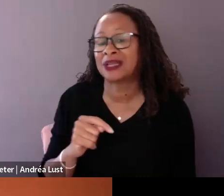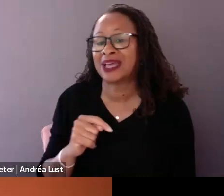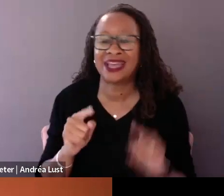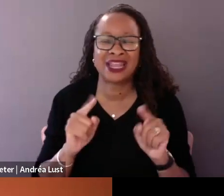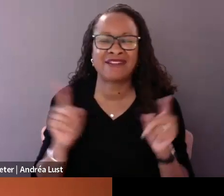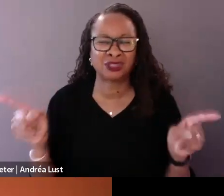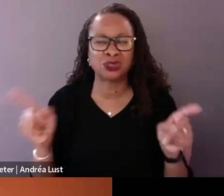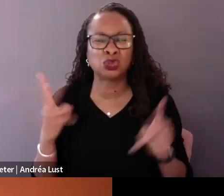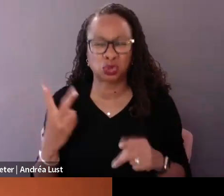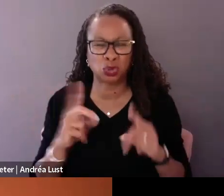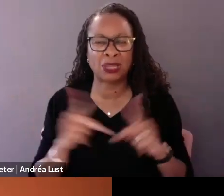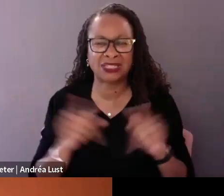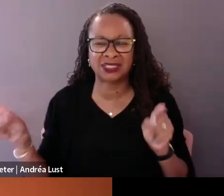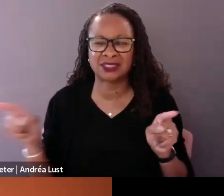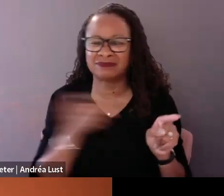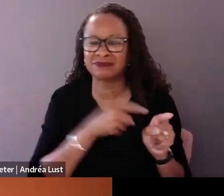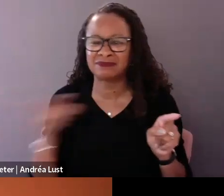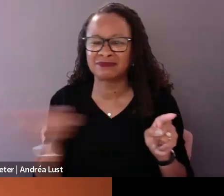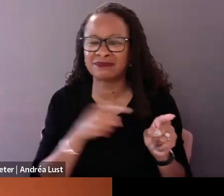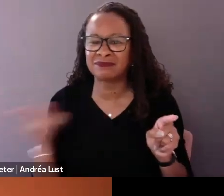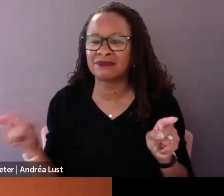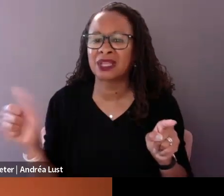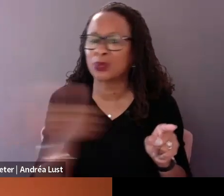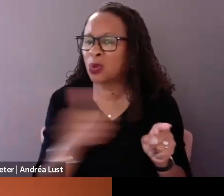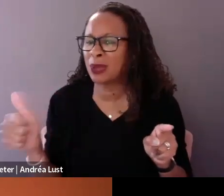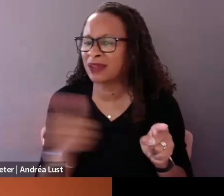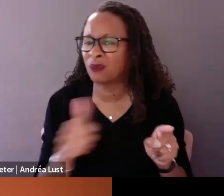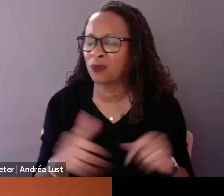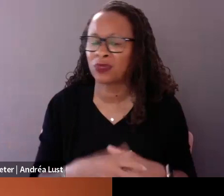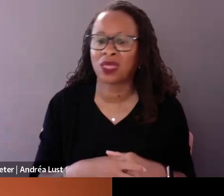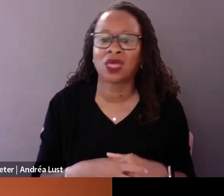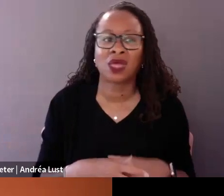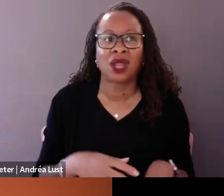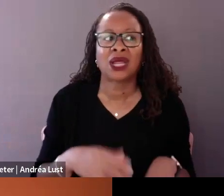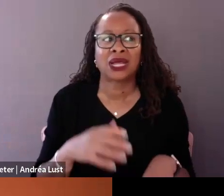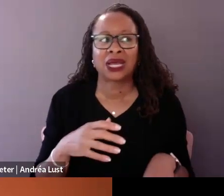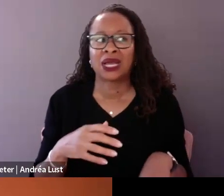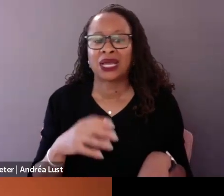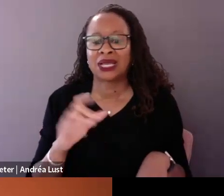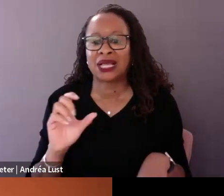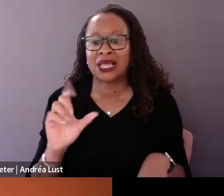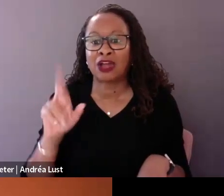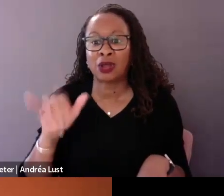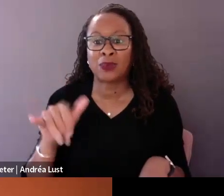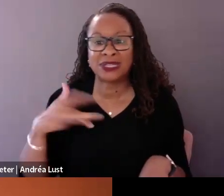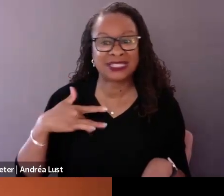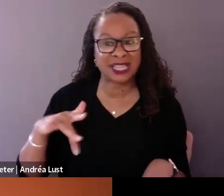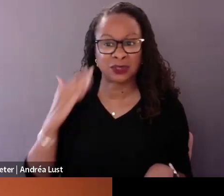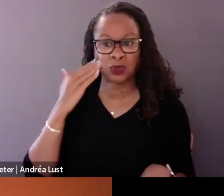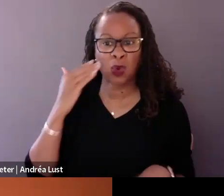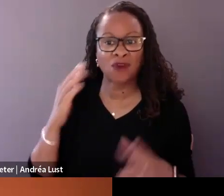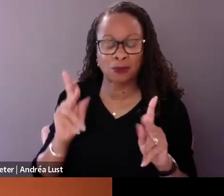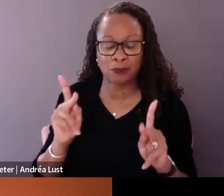would sense when his, you know, if someone was sort of paying attention to him, and just had a way of sort